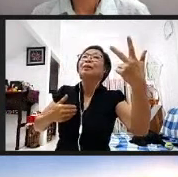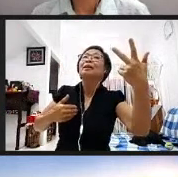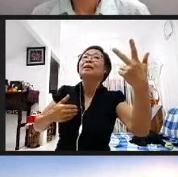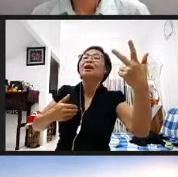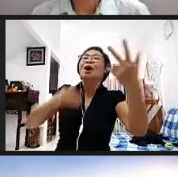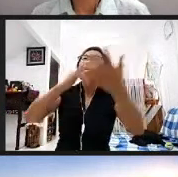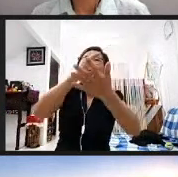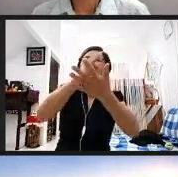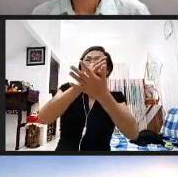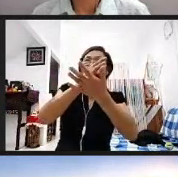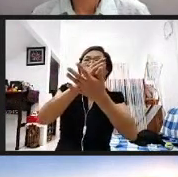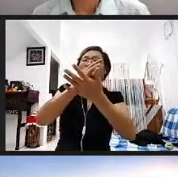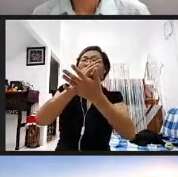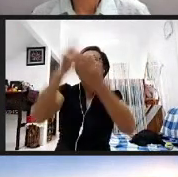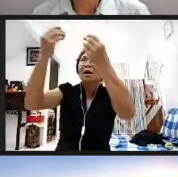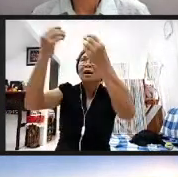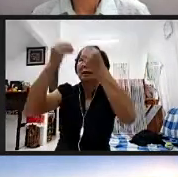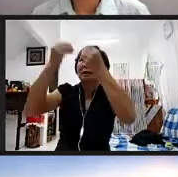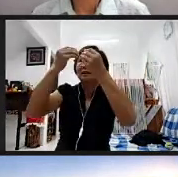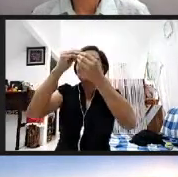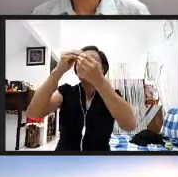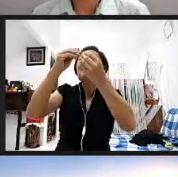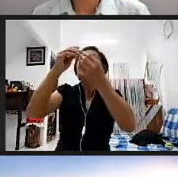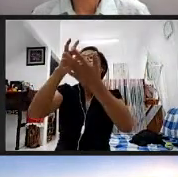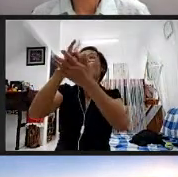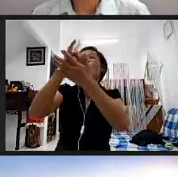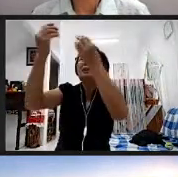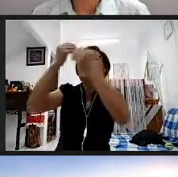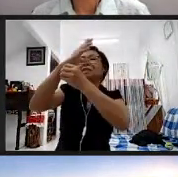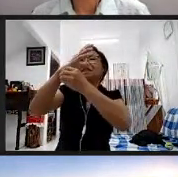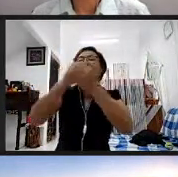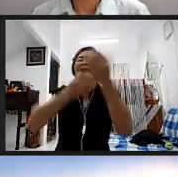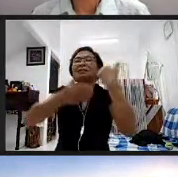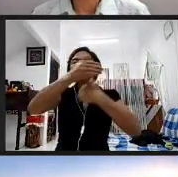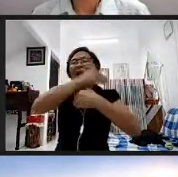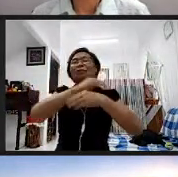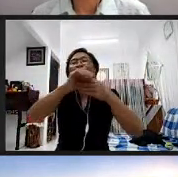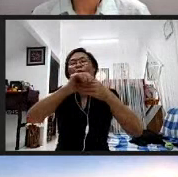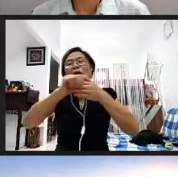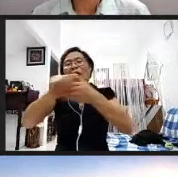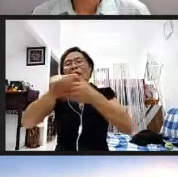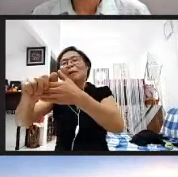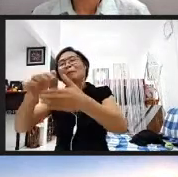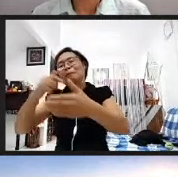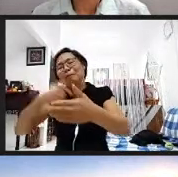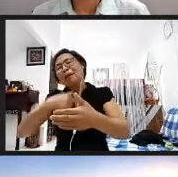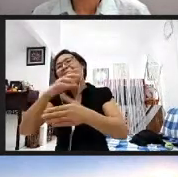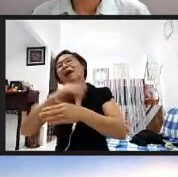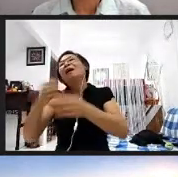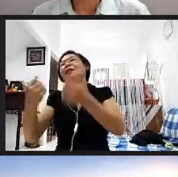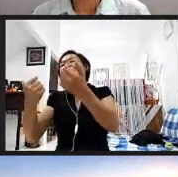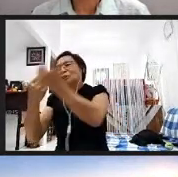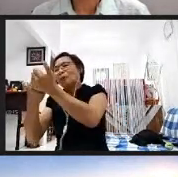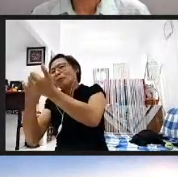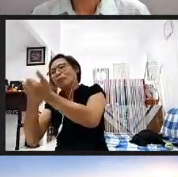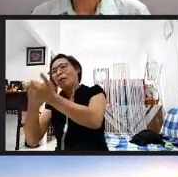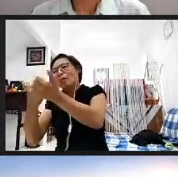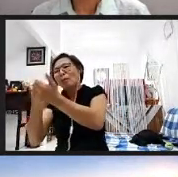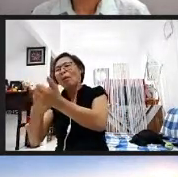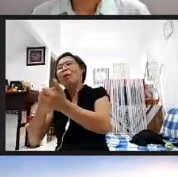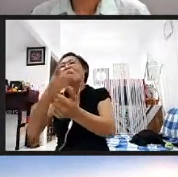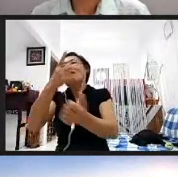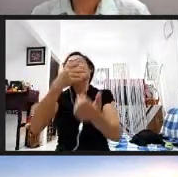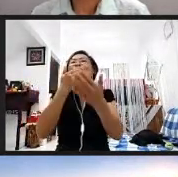Sangha to guide me to overcome the changes and challenges. I also thank the supportive karma.